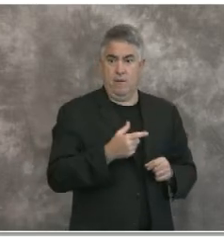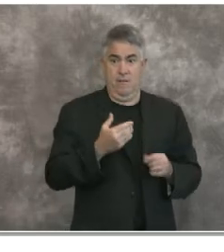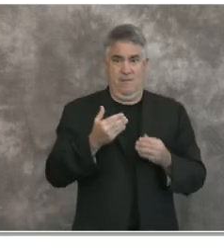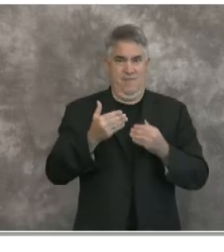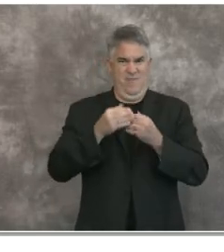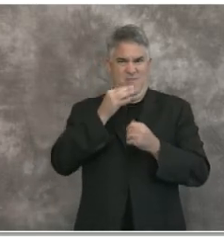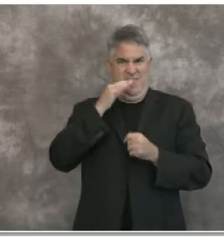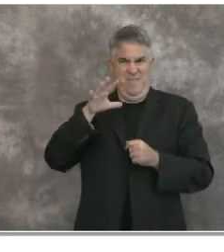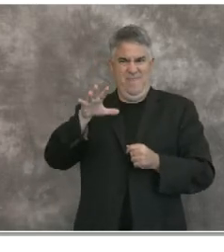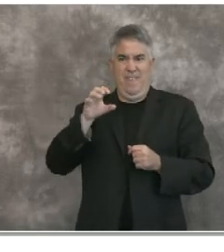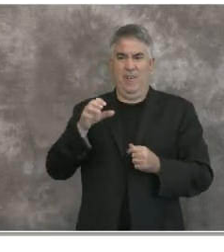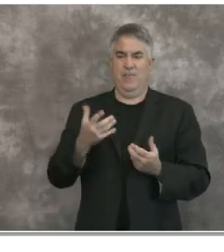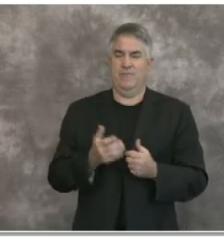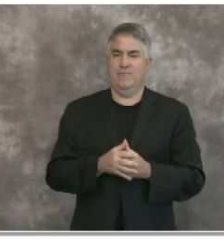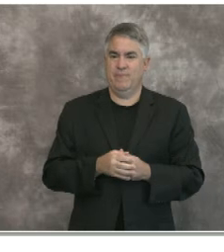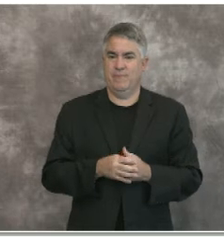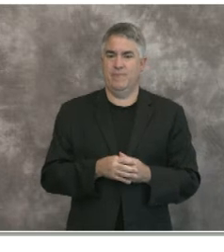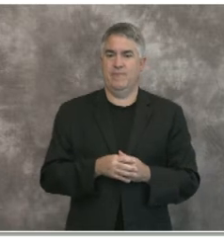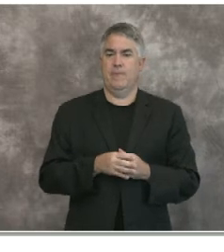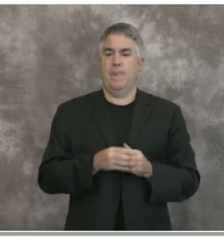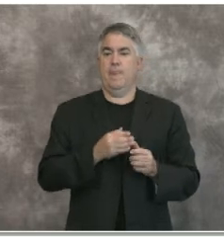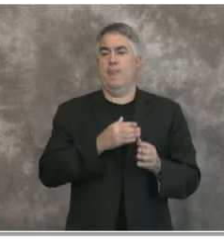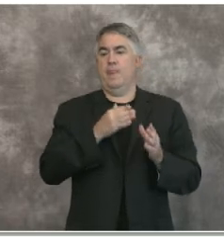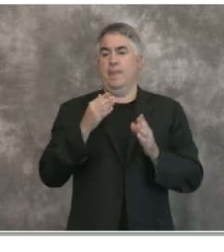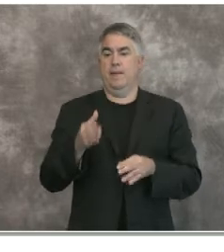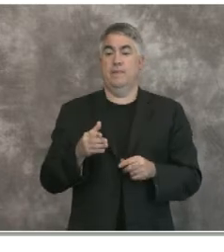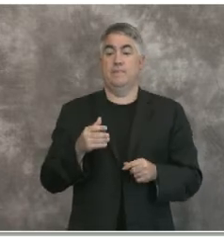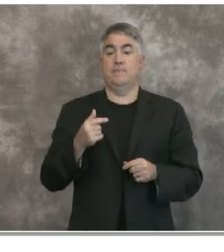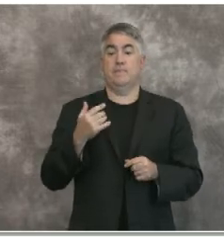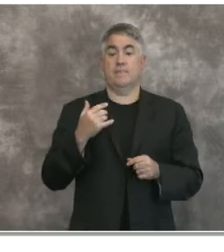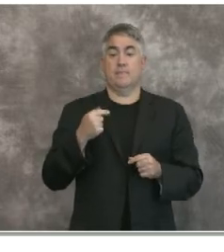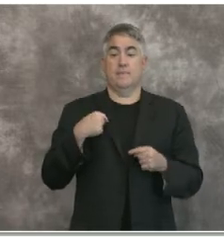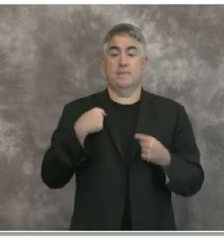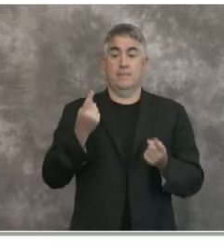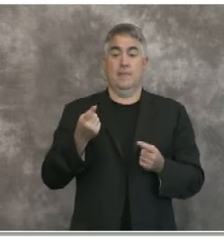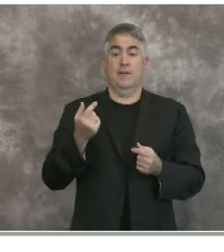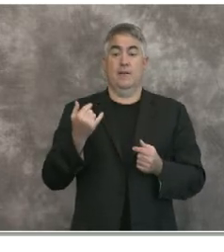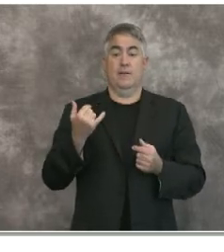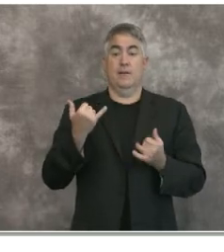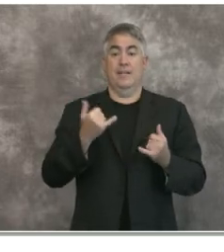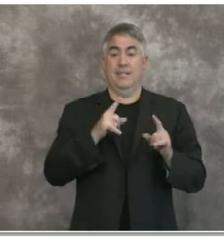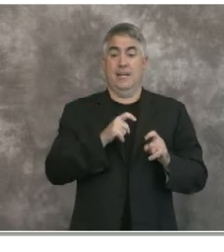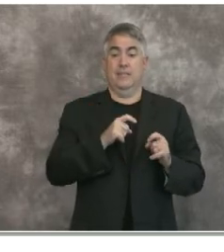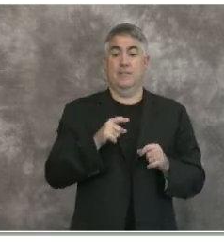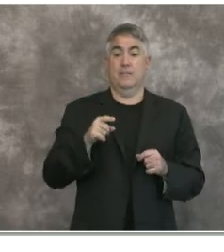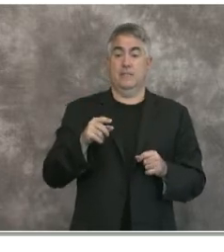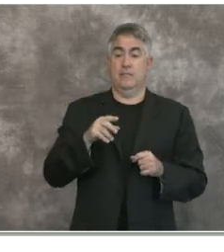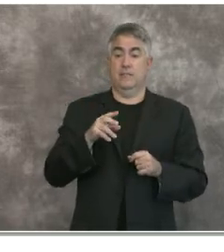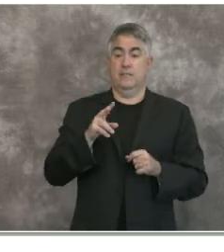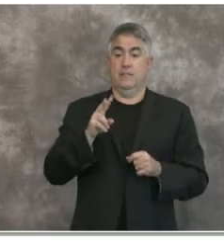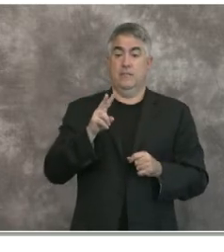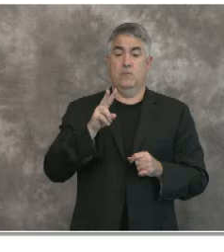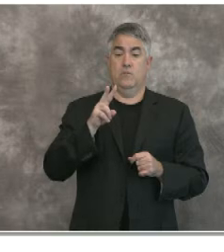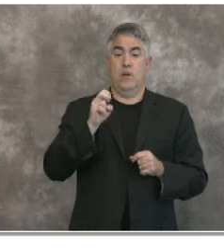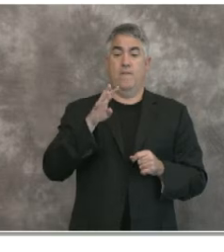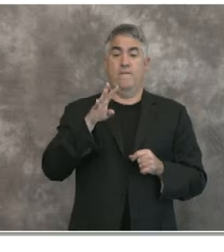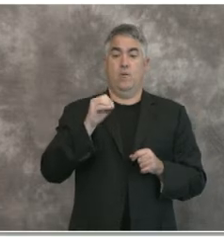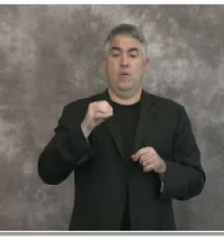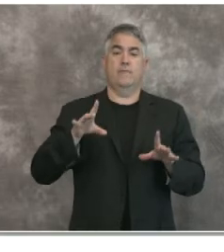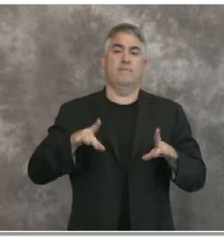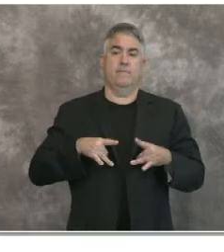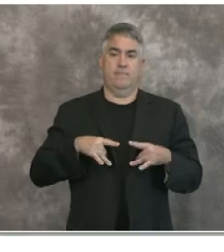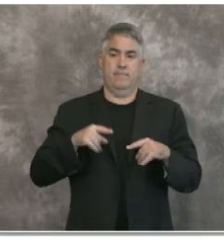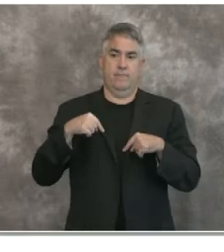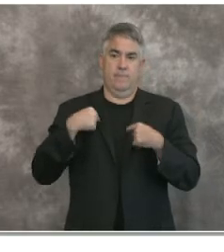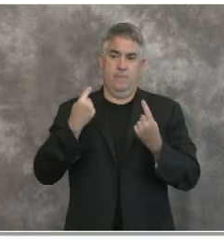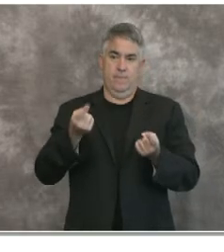treatment. Along with and consistent with our single highest day of testing, today we're reporting 240 new positive tests, which is our single